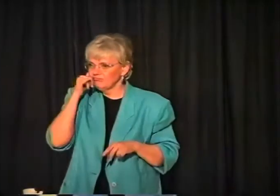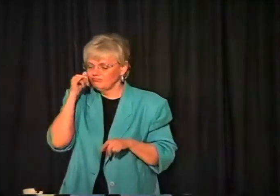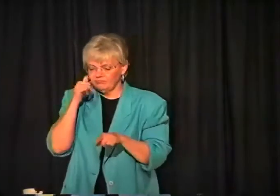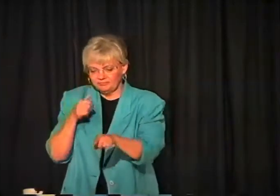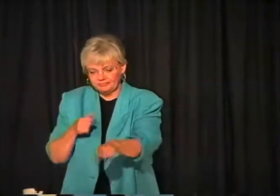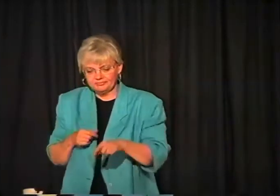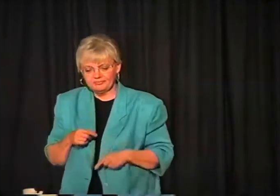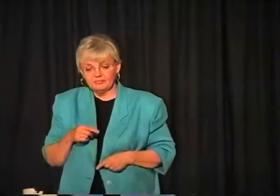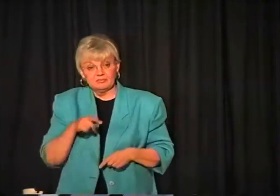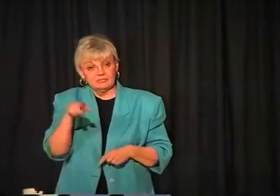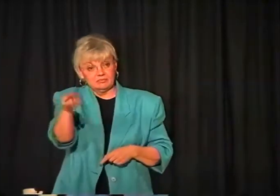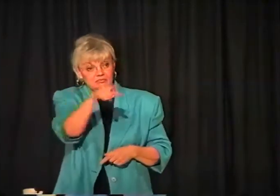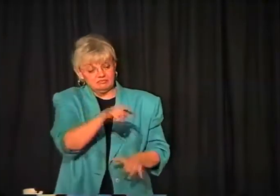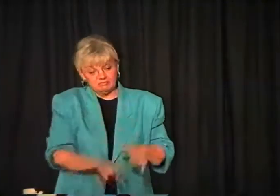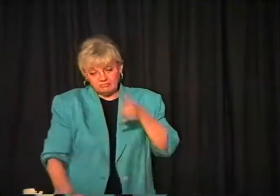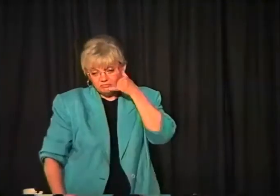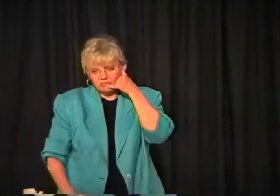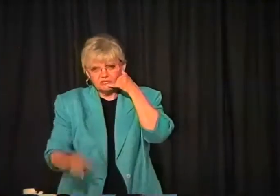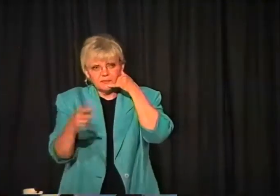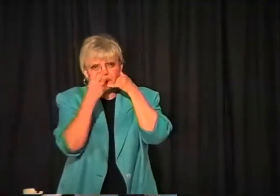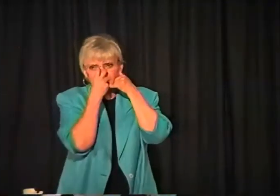of equipment.